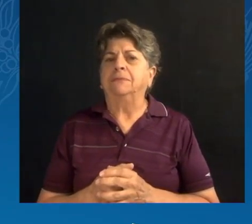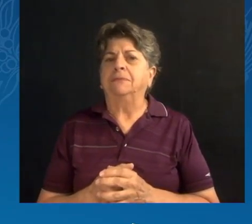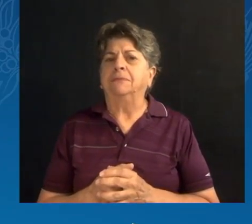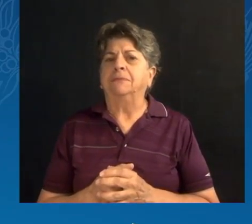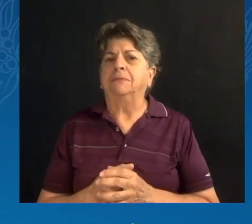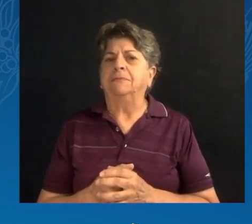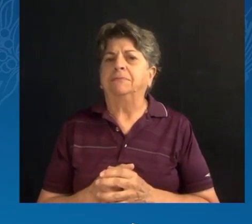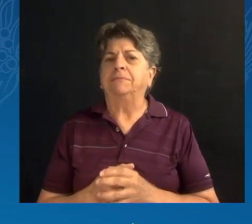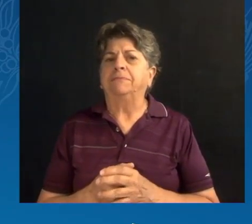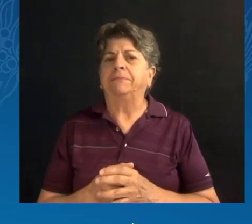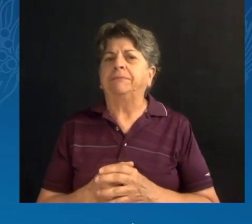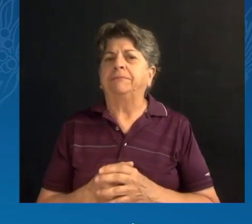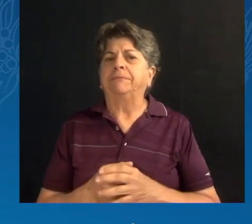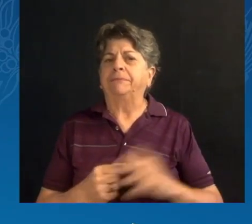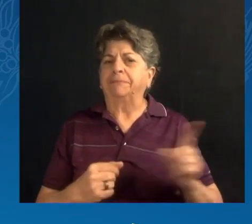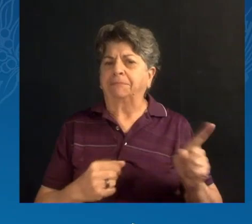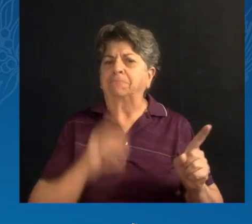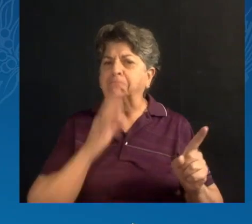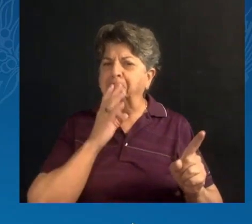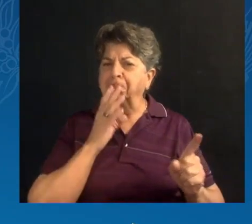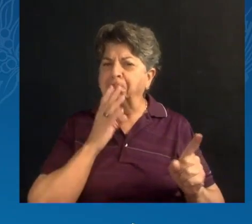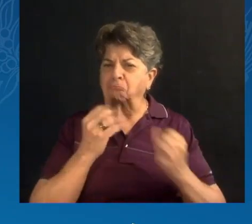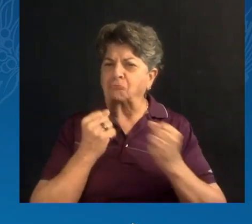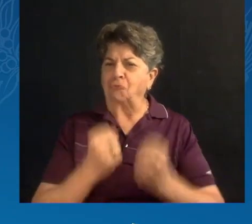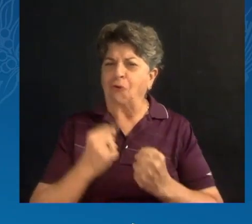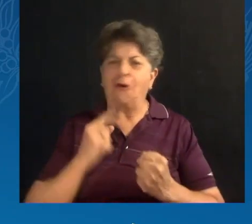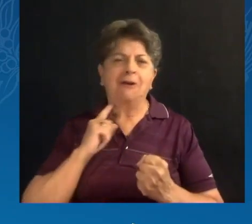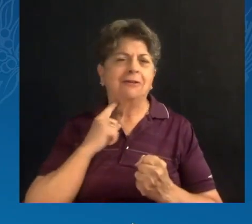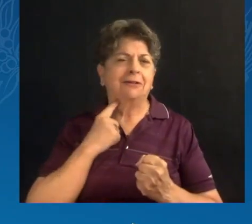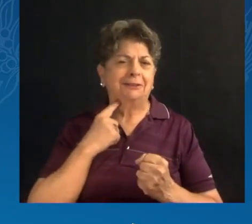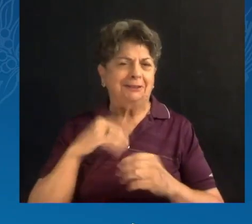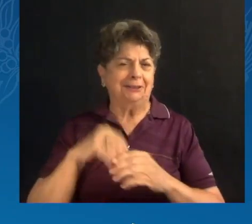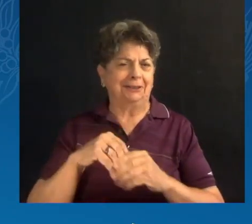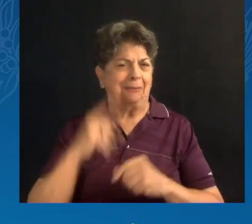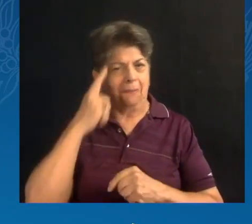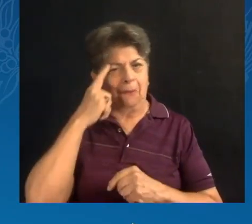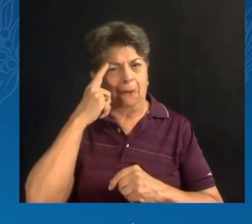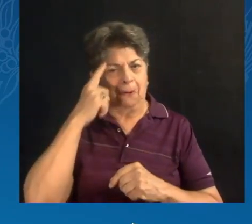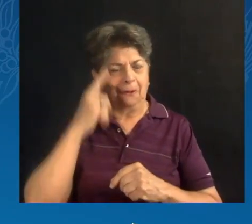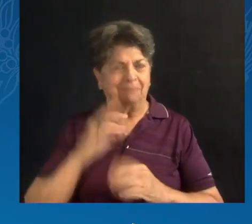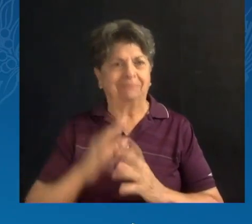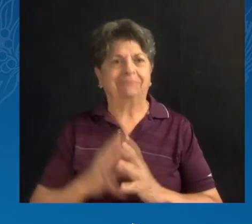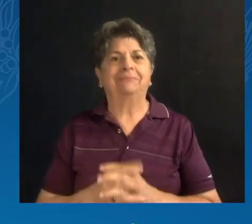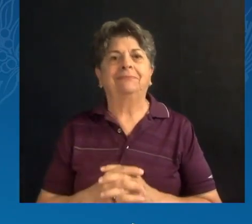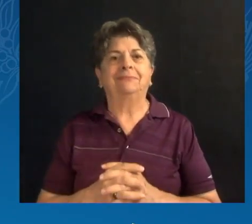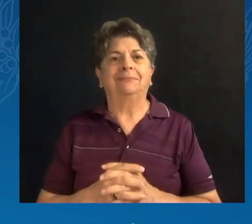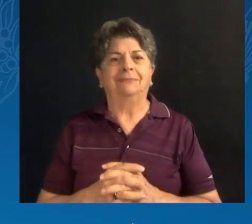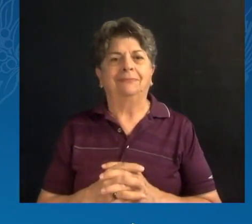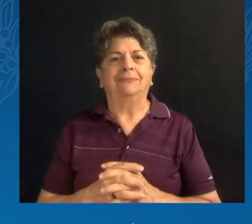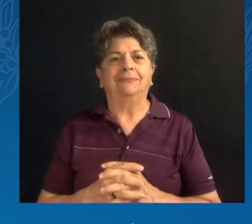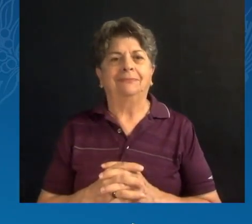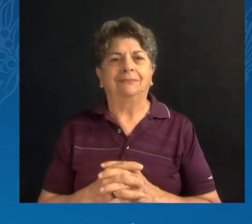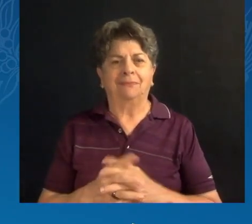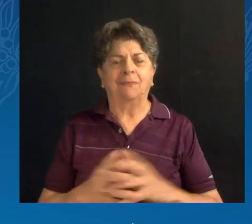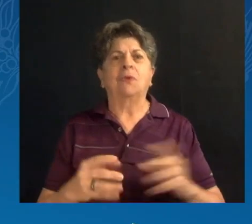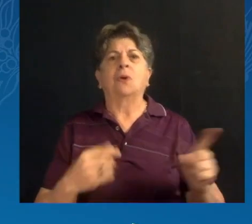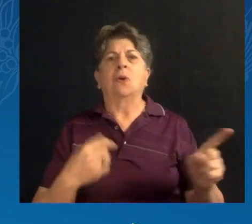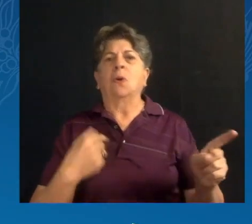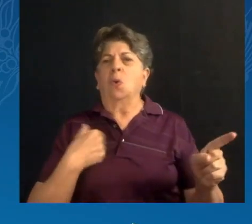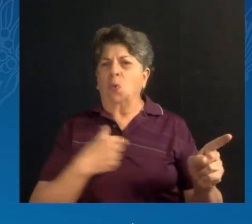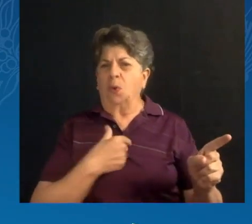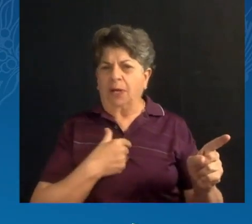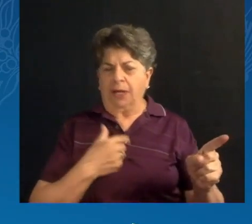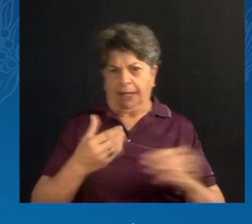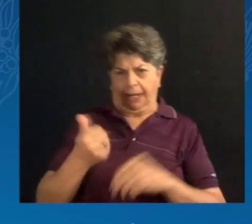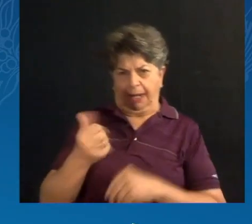1990s, and people of Mongolia voted for democracy and the market economy. And we, very proud Americans,